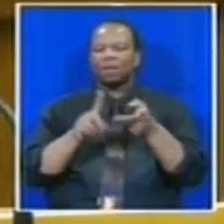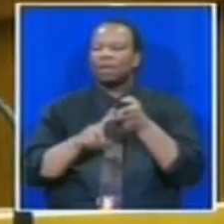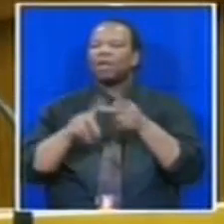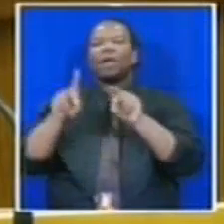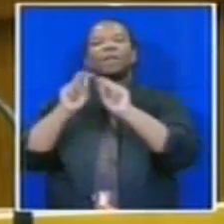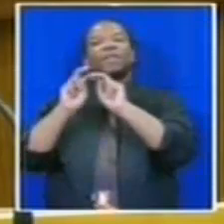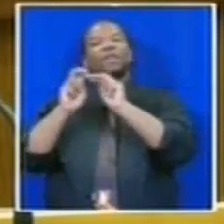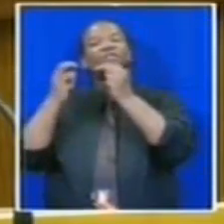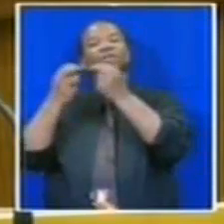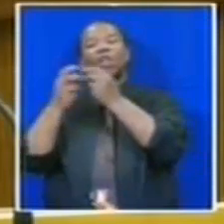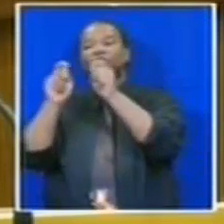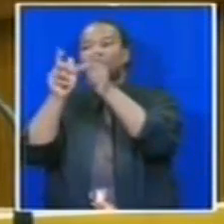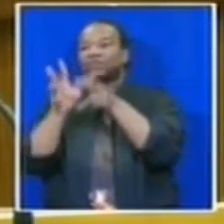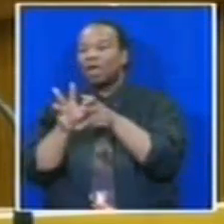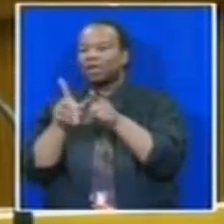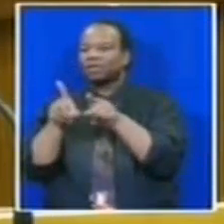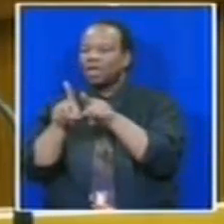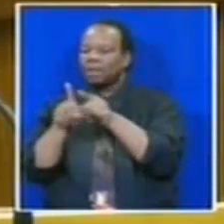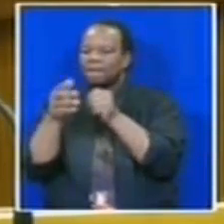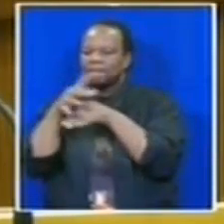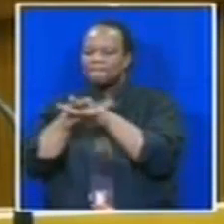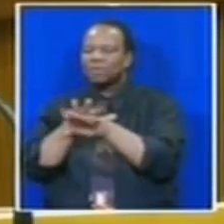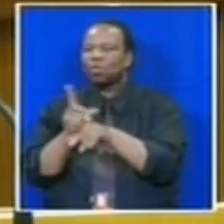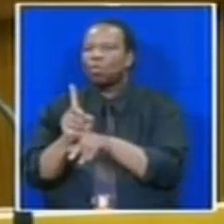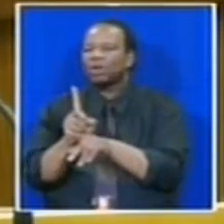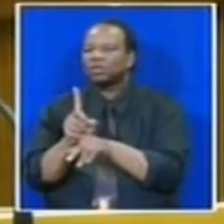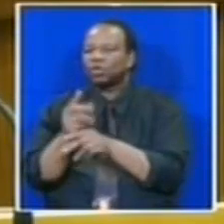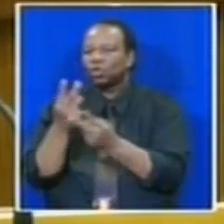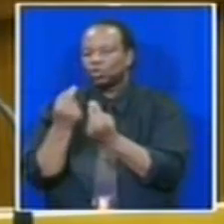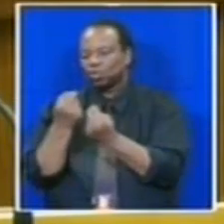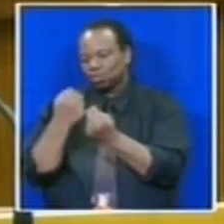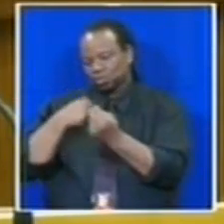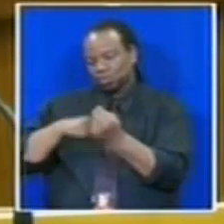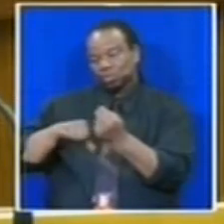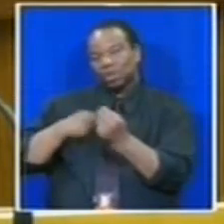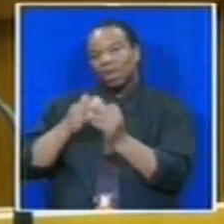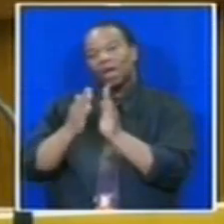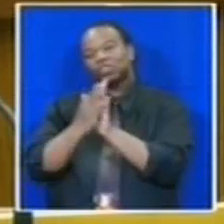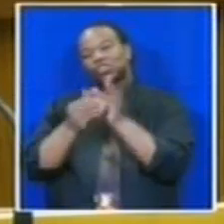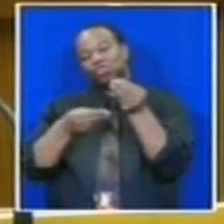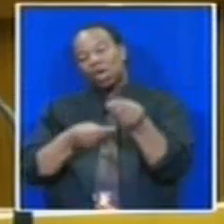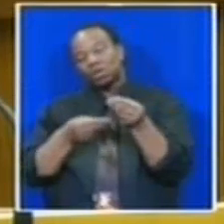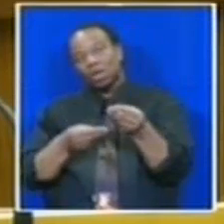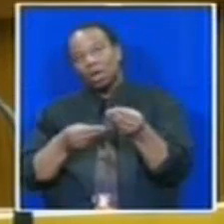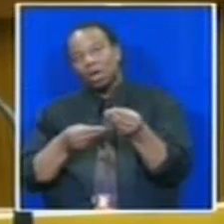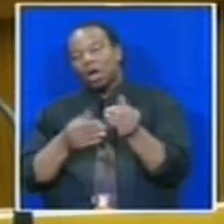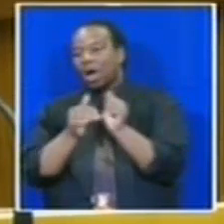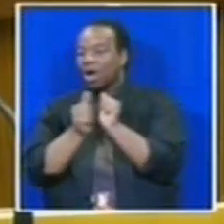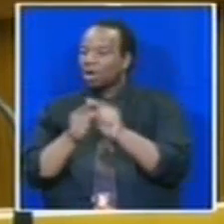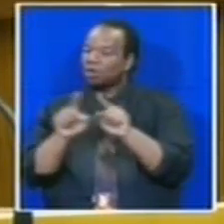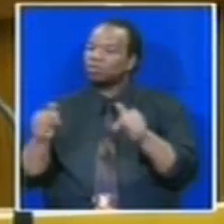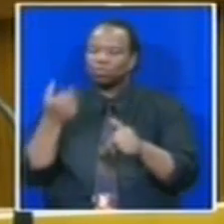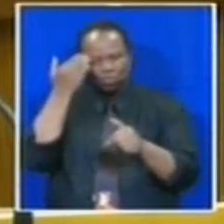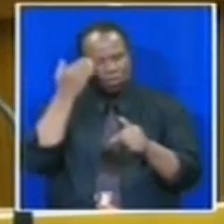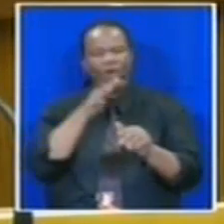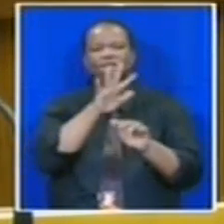towards the implementation of a new municipal standard charter of accounts in all 257 municipalities from